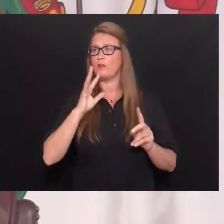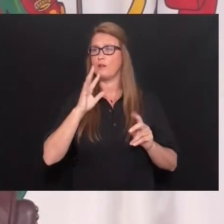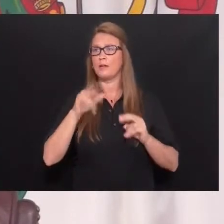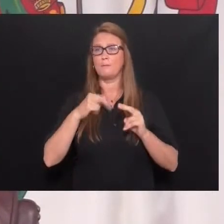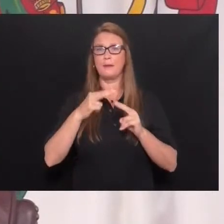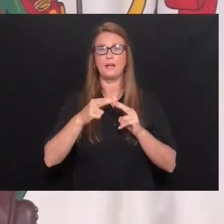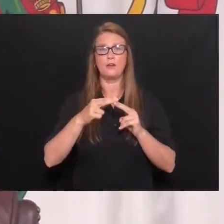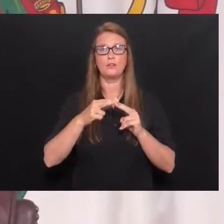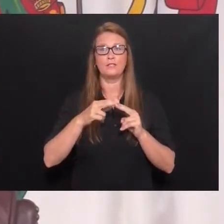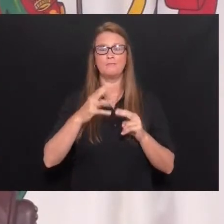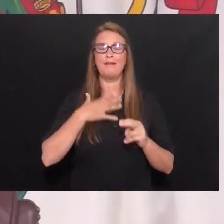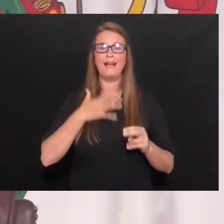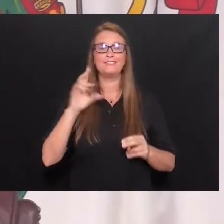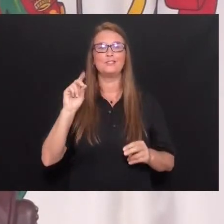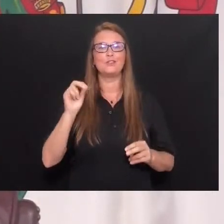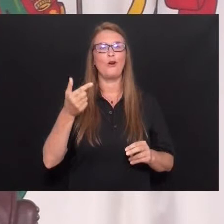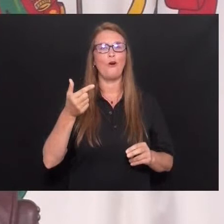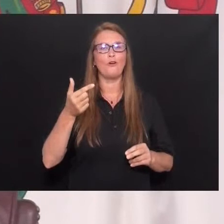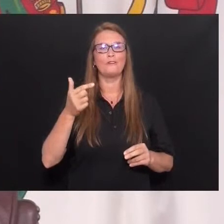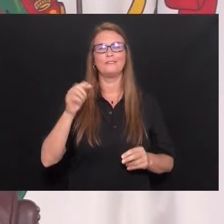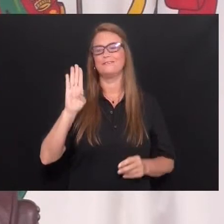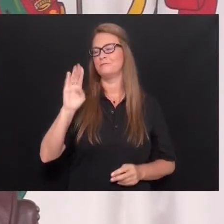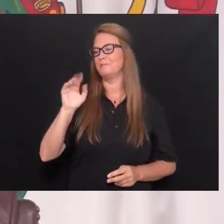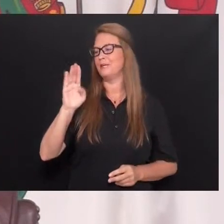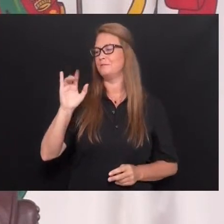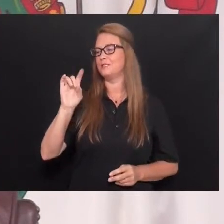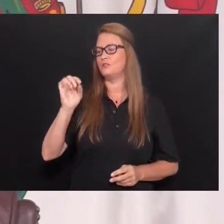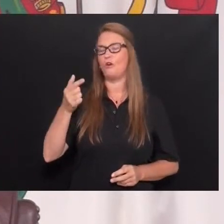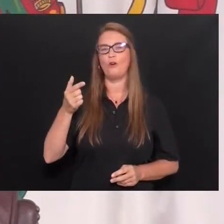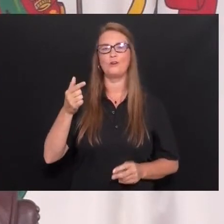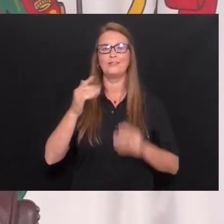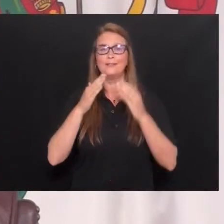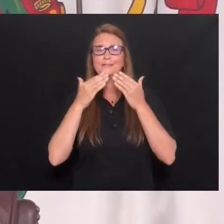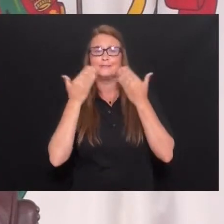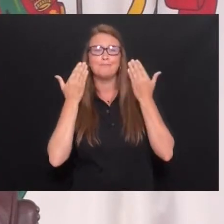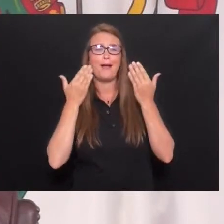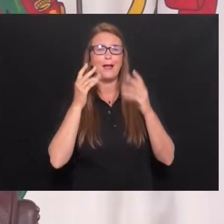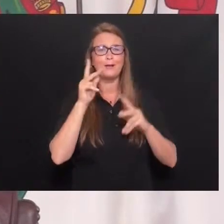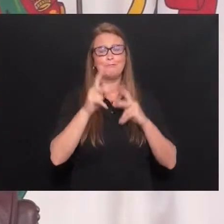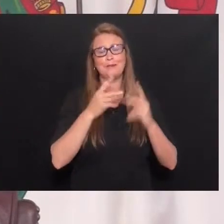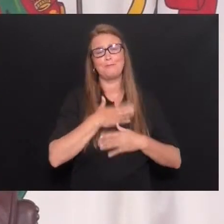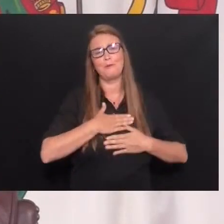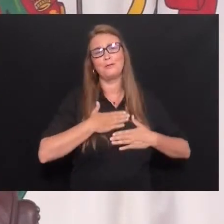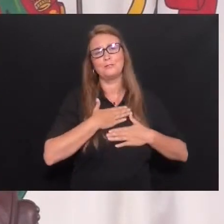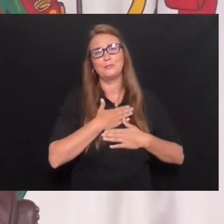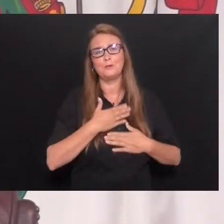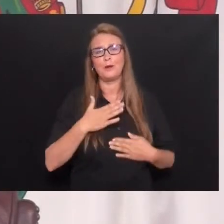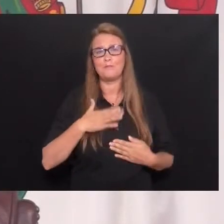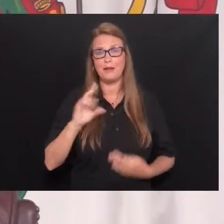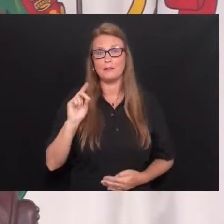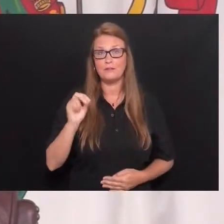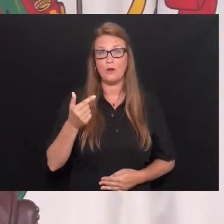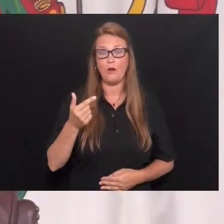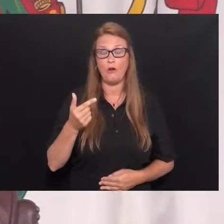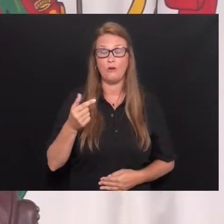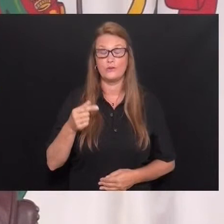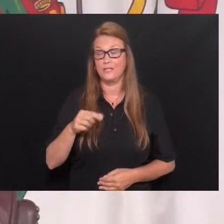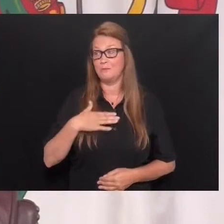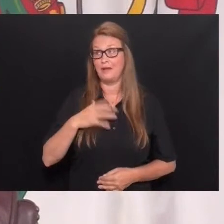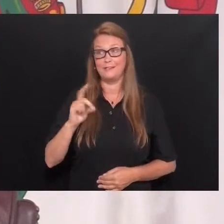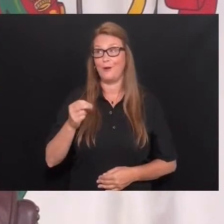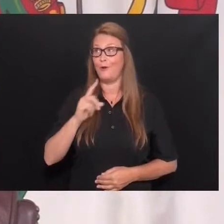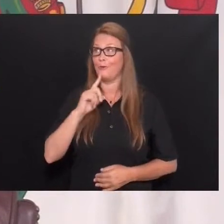beautiful bulldog that smiles and makes people laugh and everything, and she loves